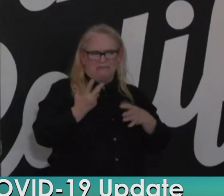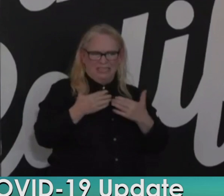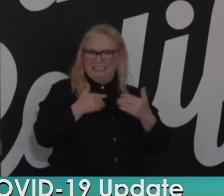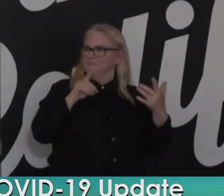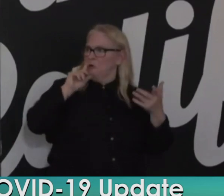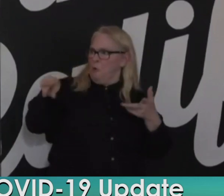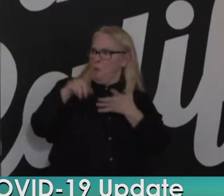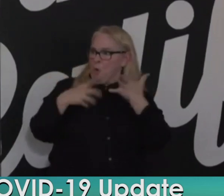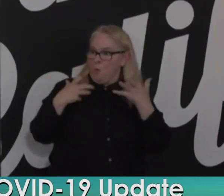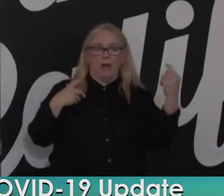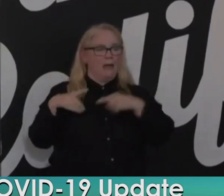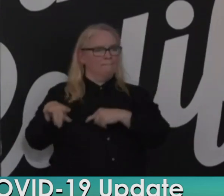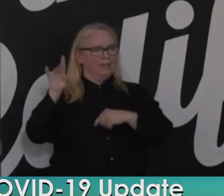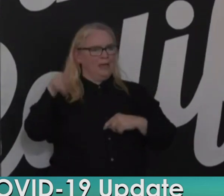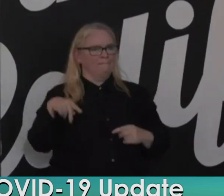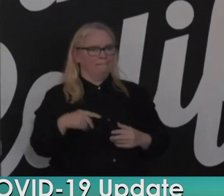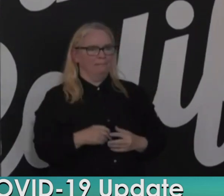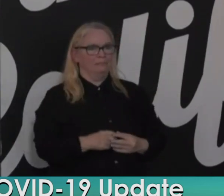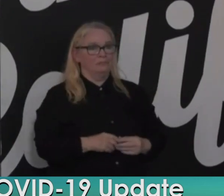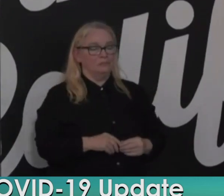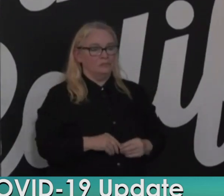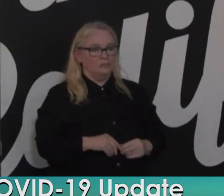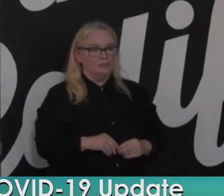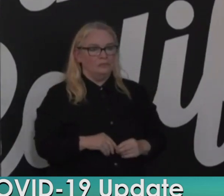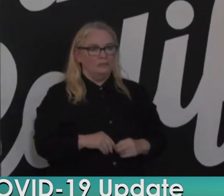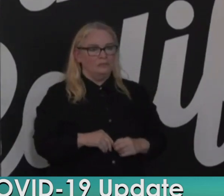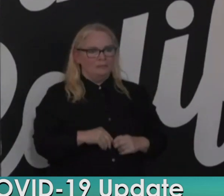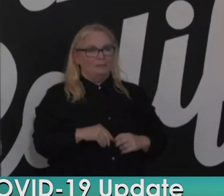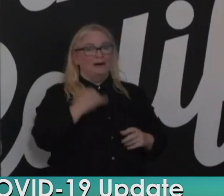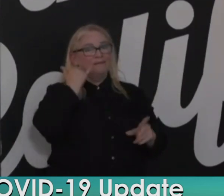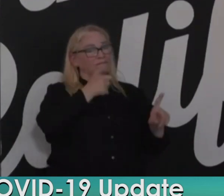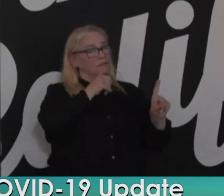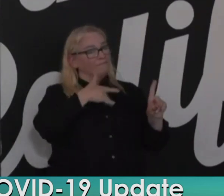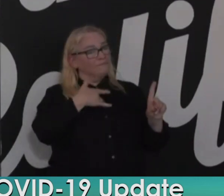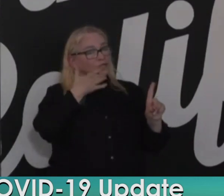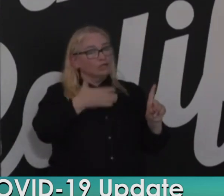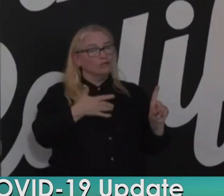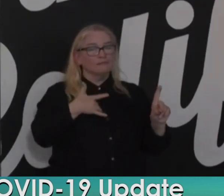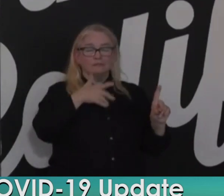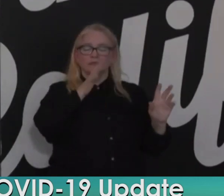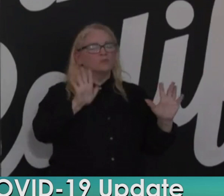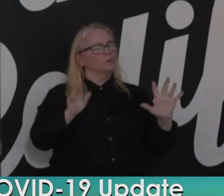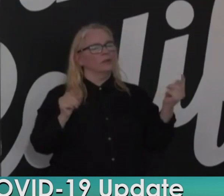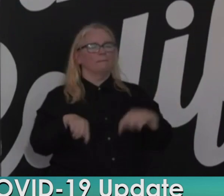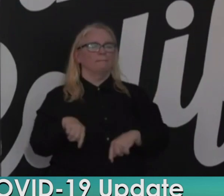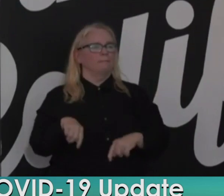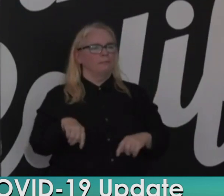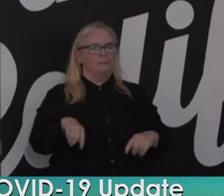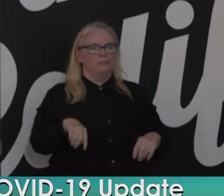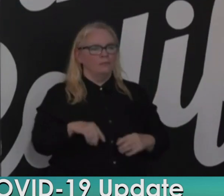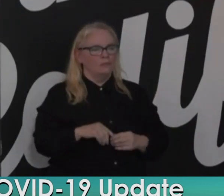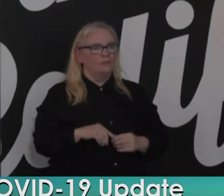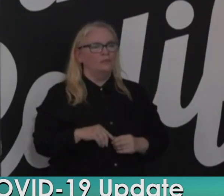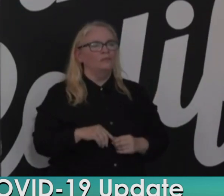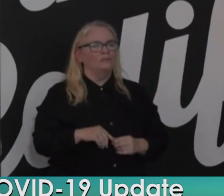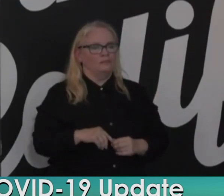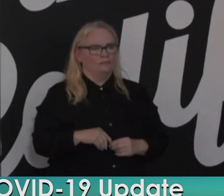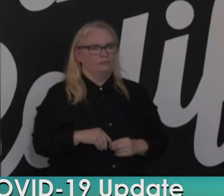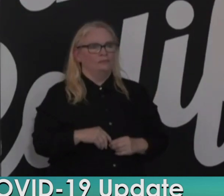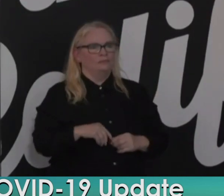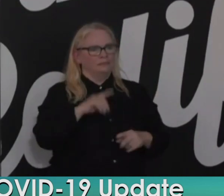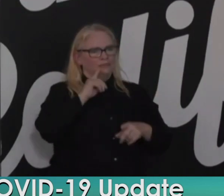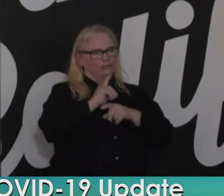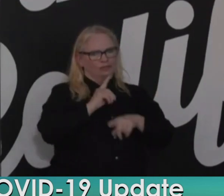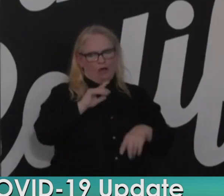feeling well. To make sure that with the work you have done, Governor, to assure that we have more